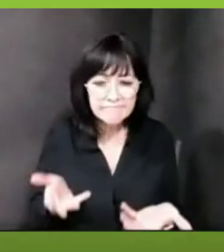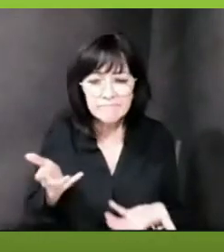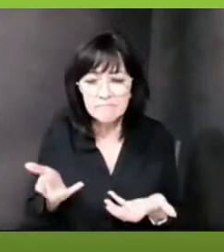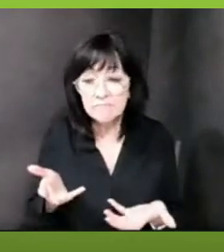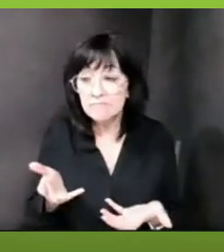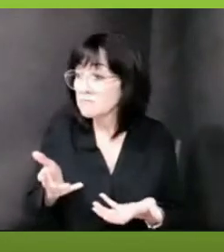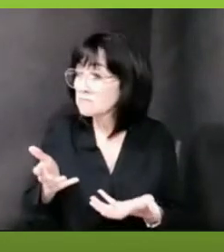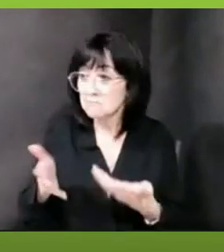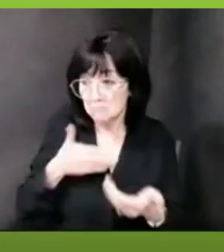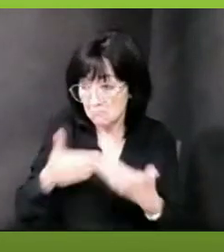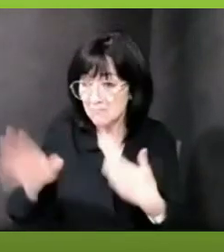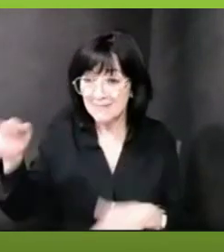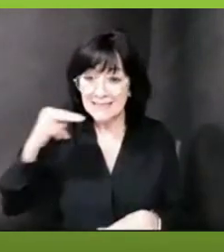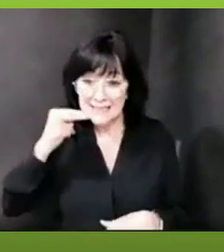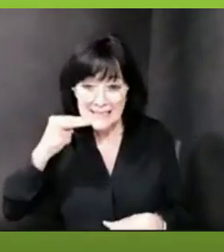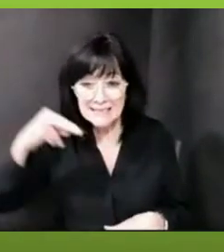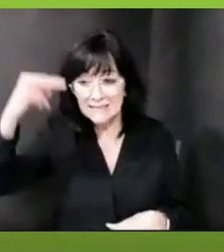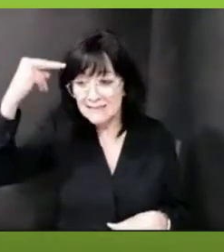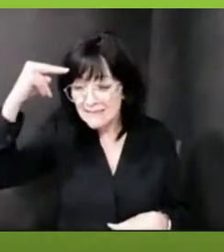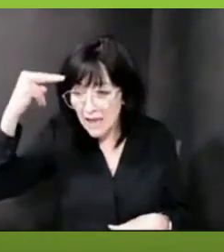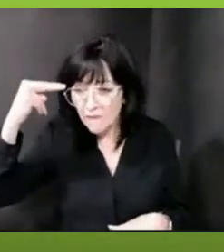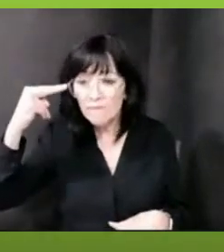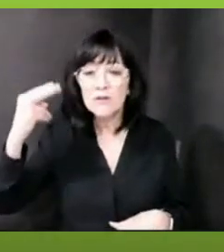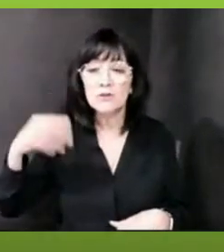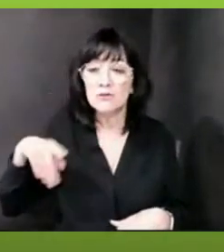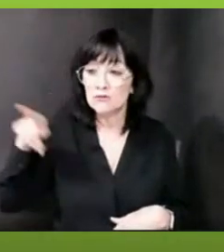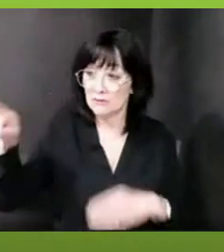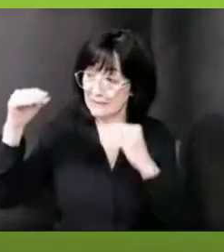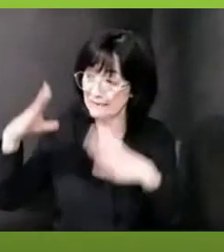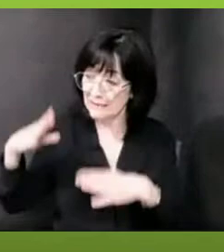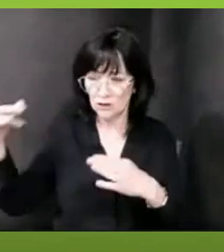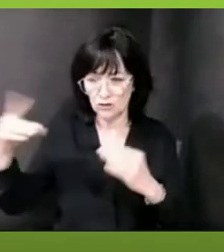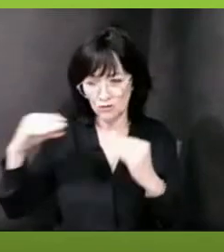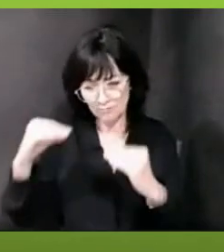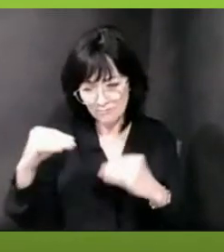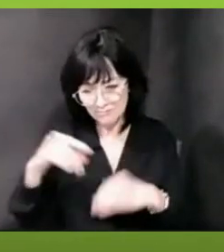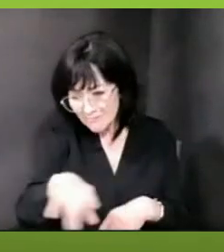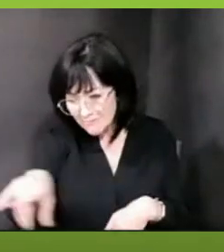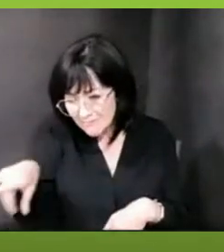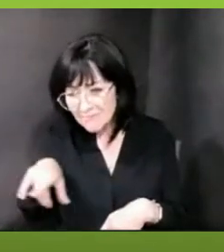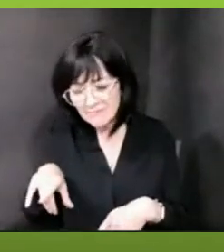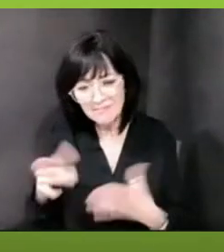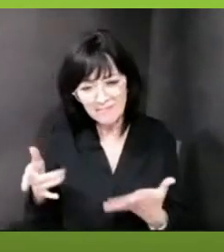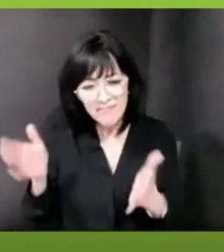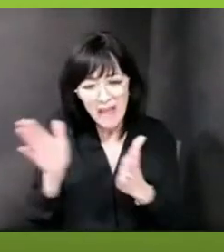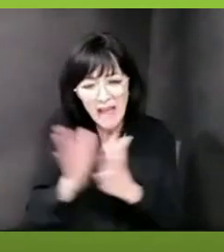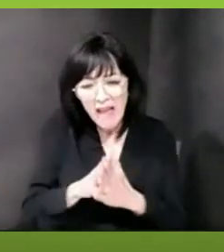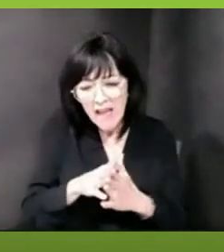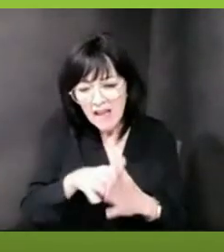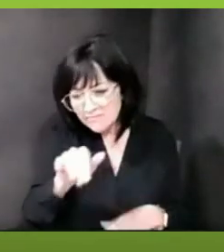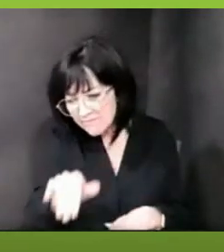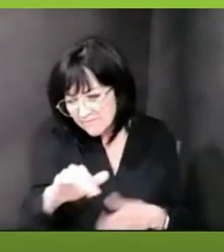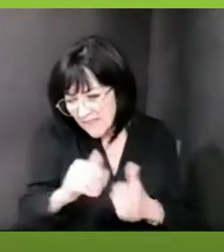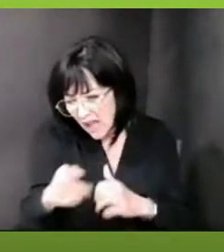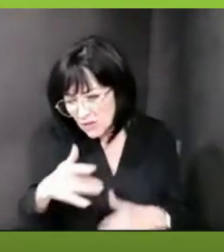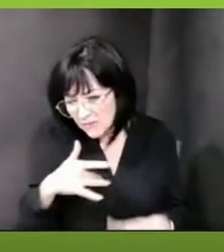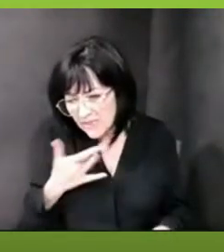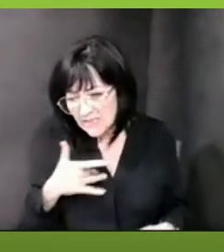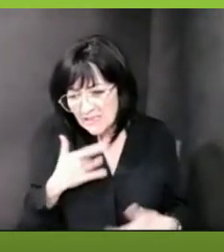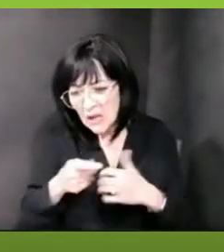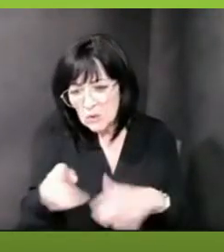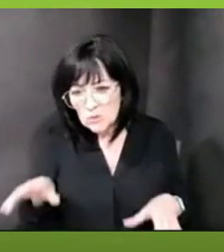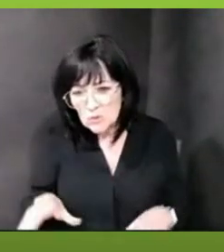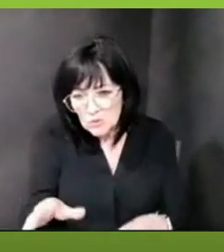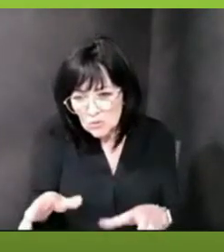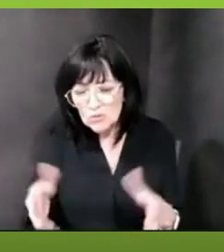nieces, nephews, the children you teach, you interact with on a daily basis. Ask how they're doing. And if they don't give you